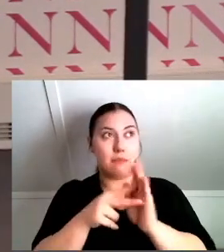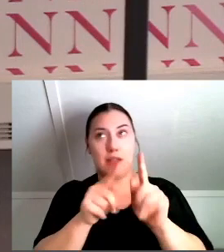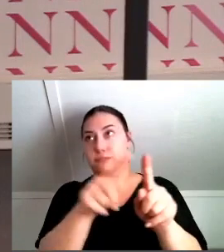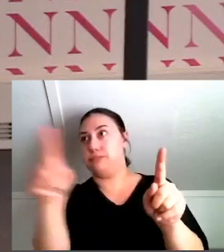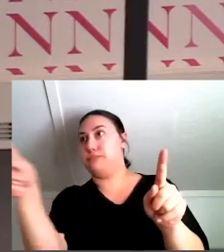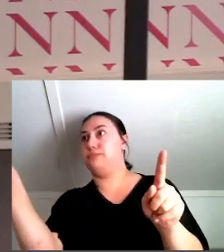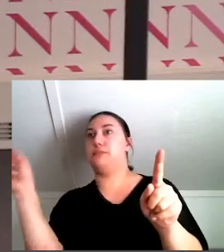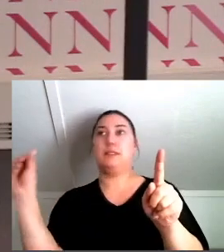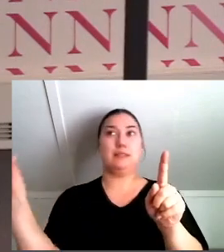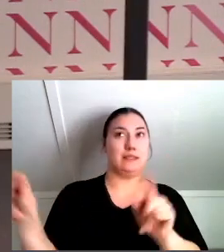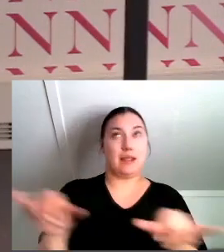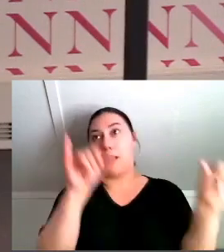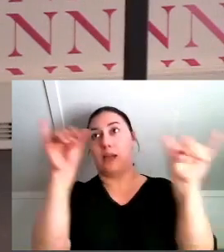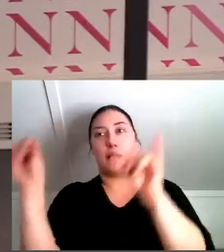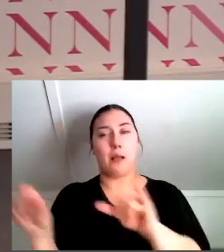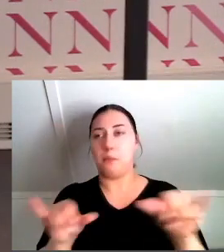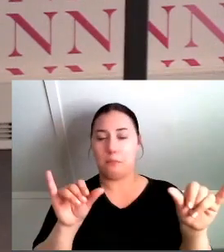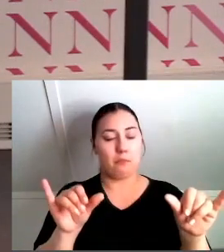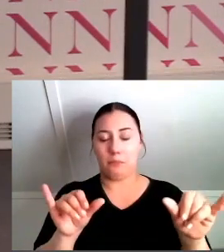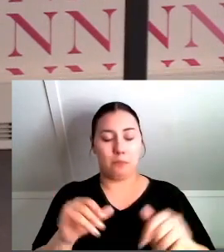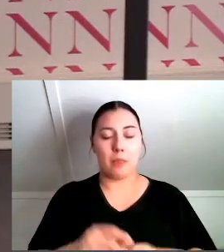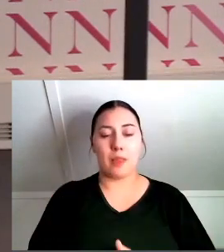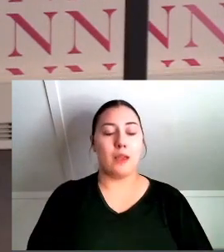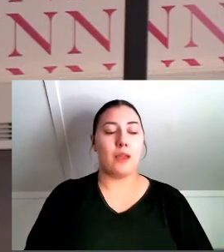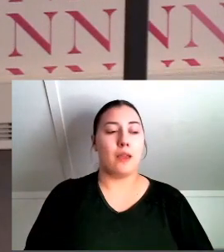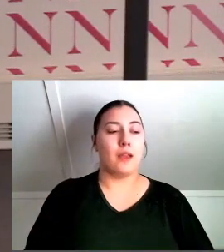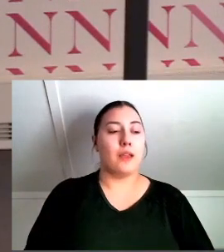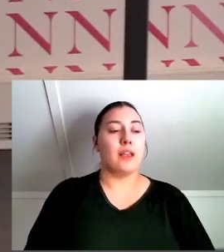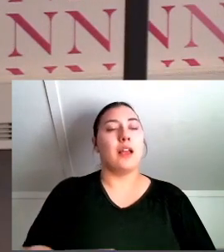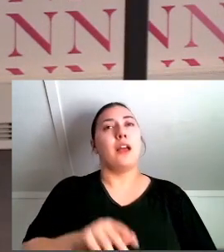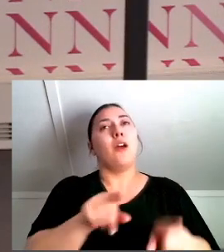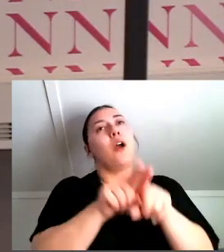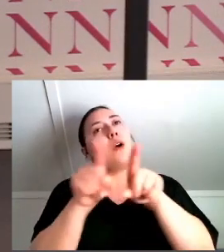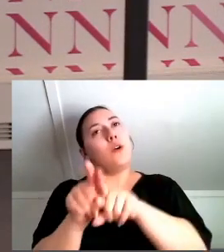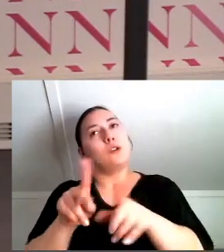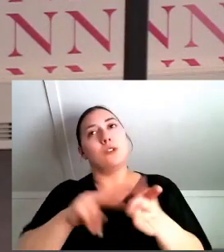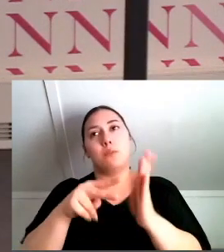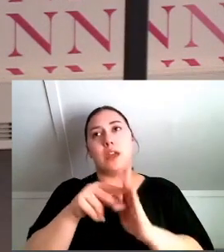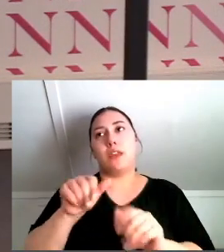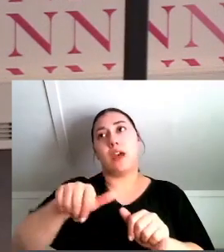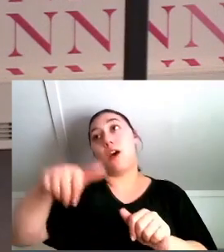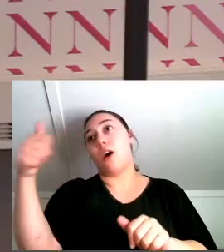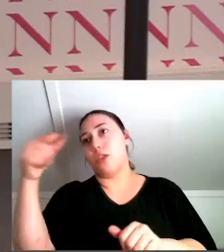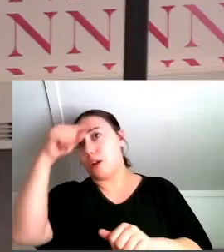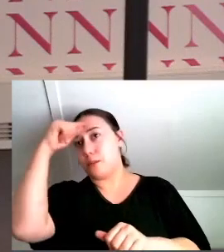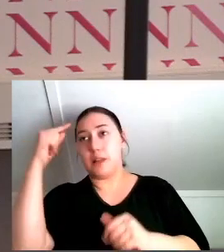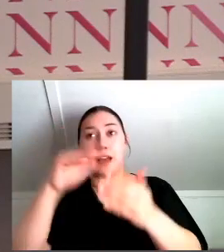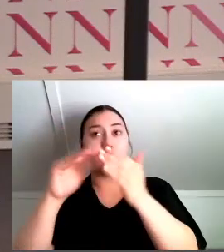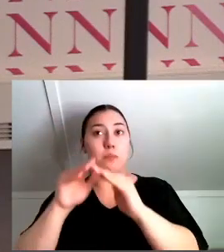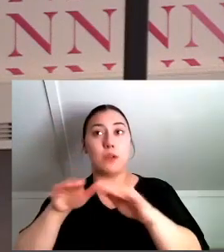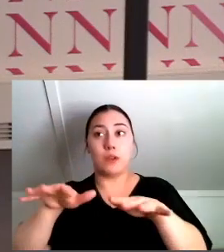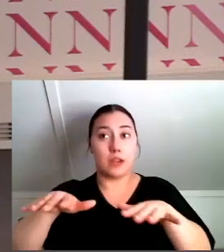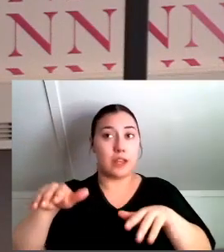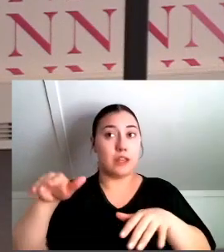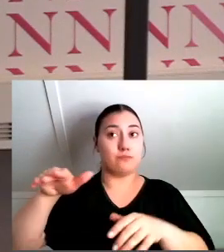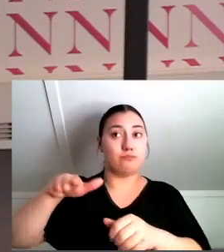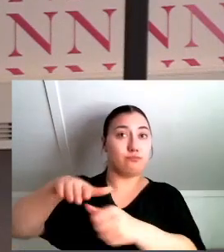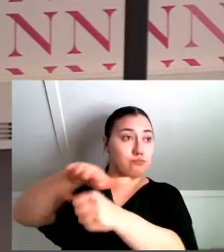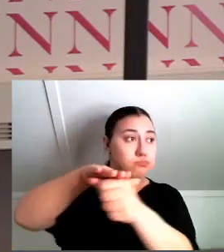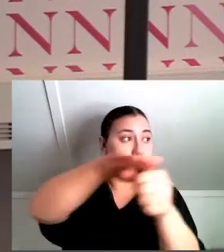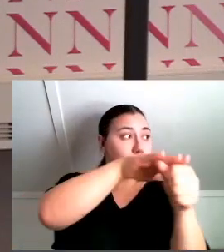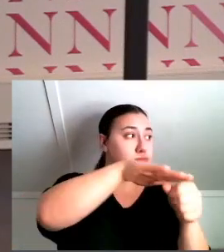tradition. And it also doesn't mean that, like, you know, the other Black communities around, which are